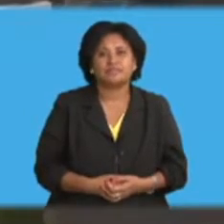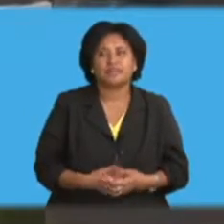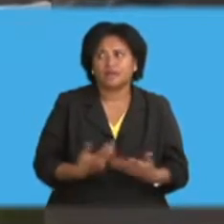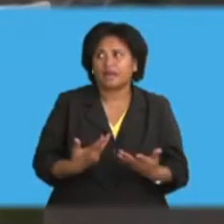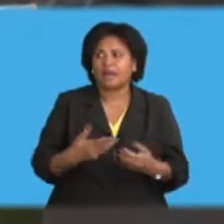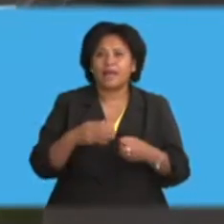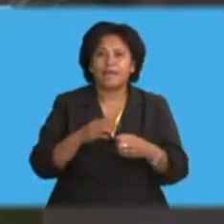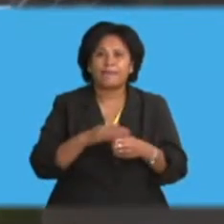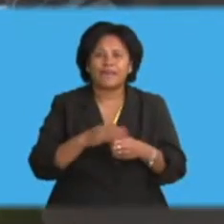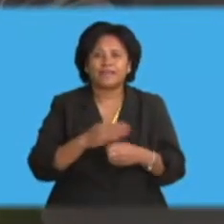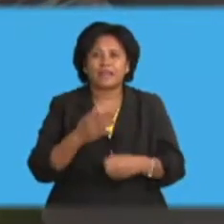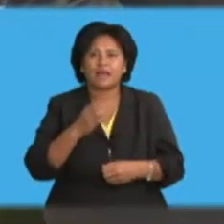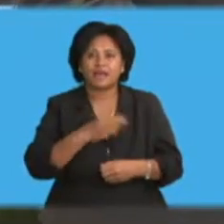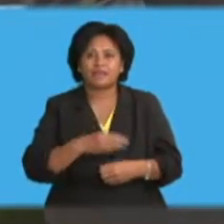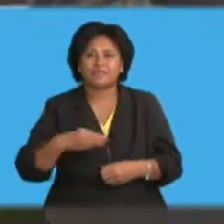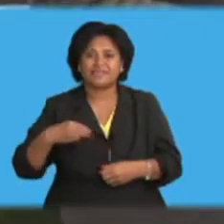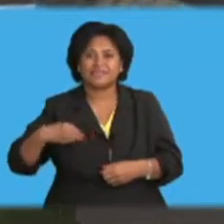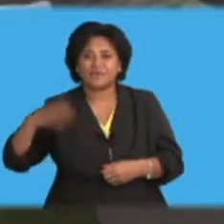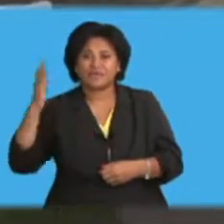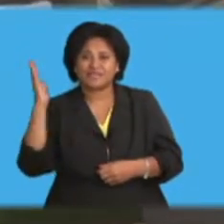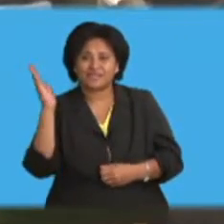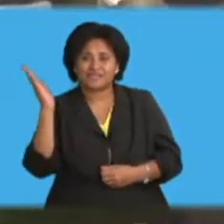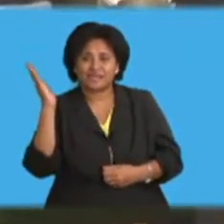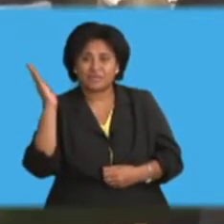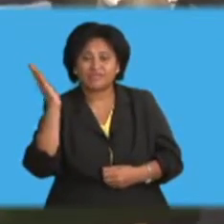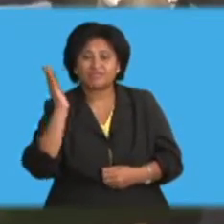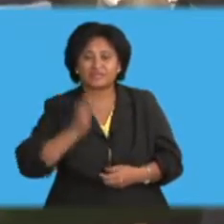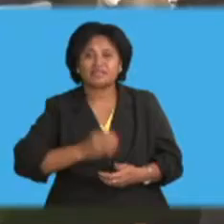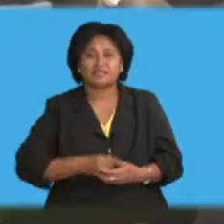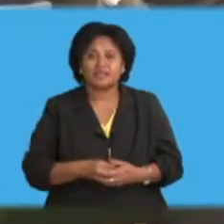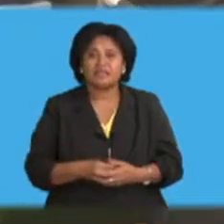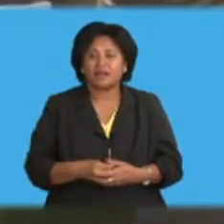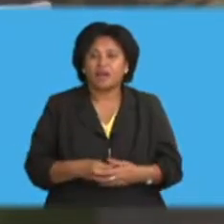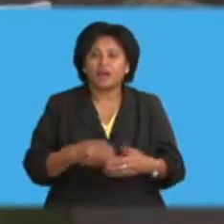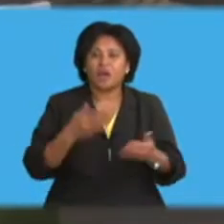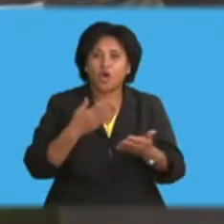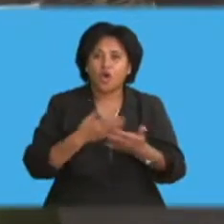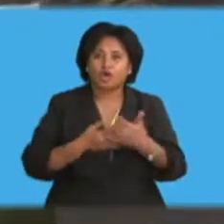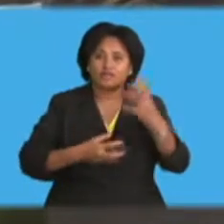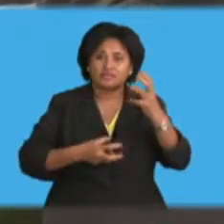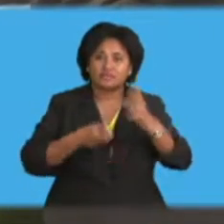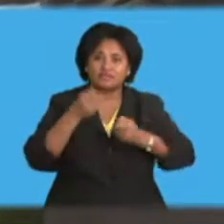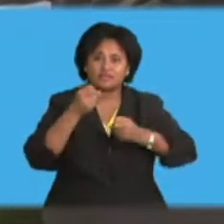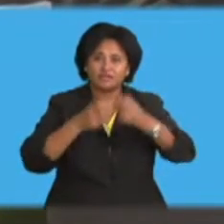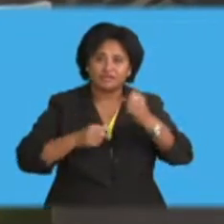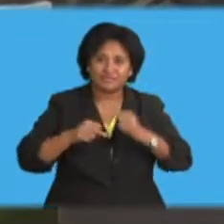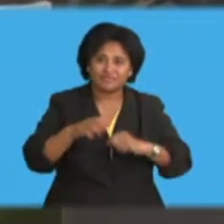make a ministerial statement on the dairy sector